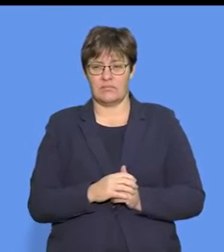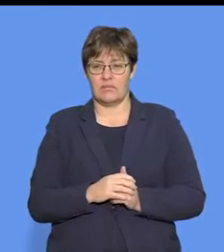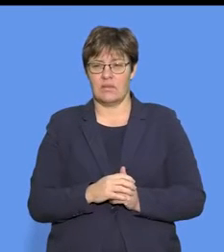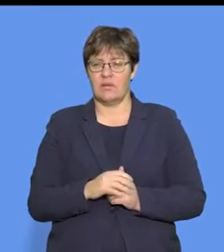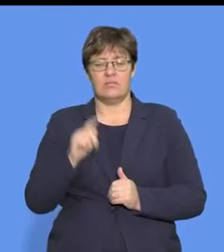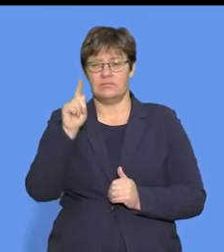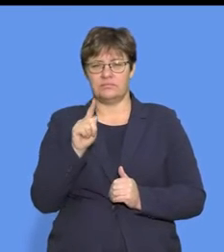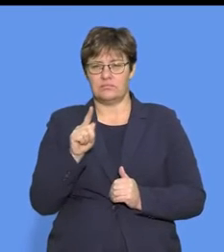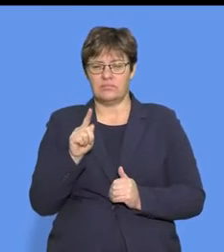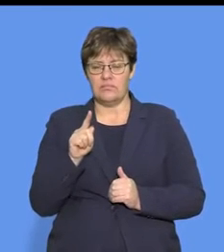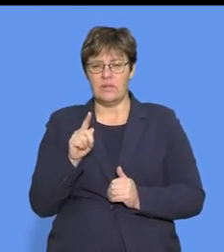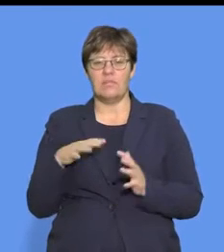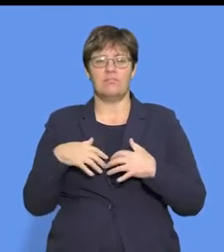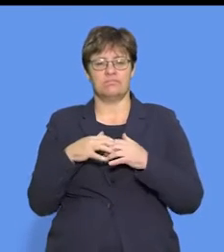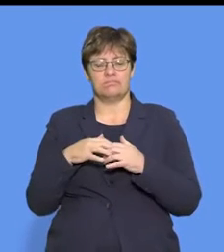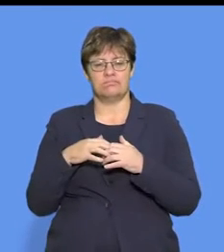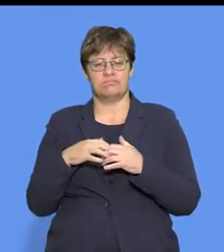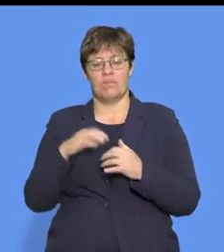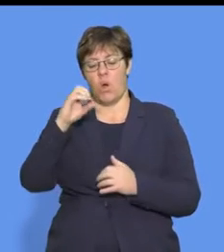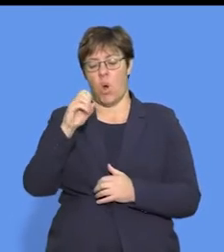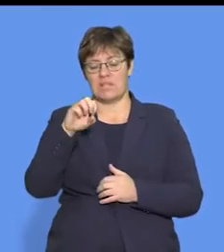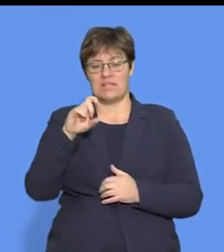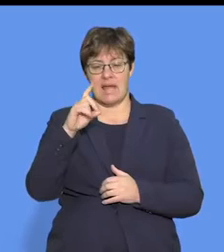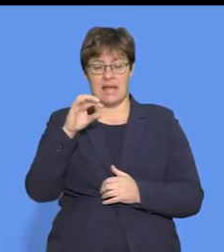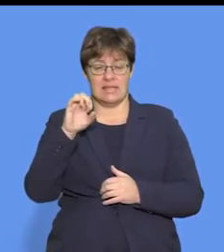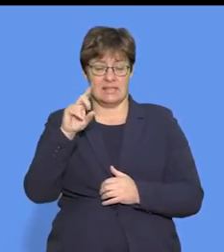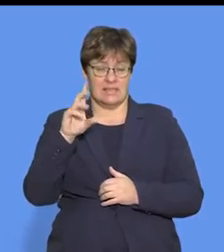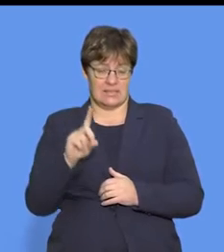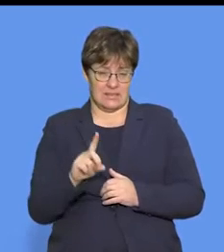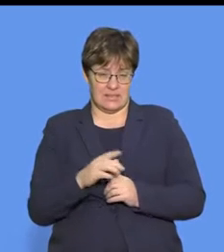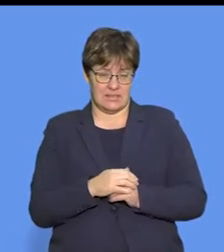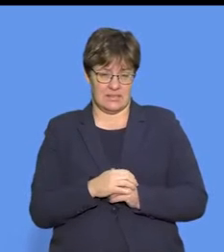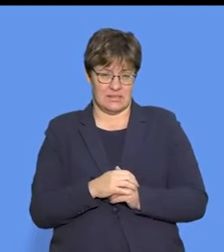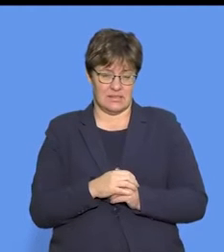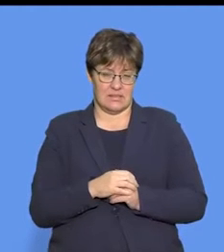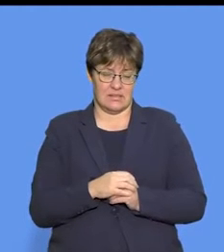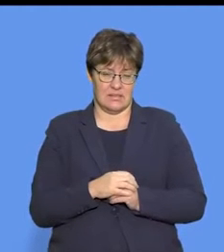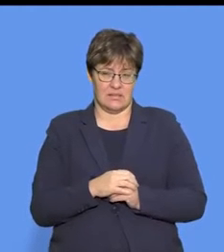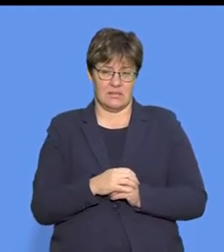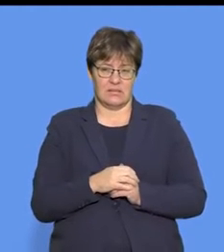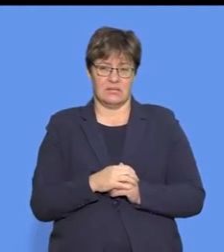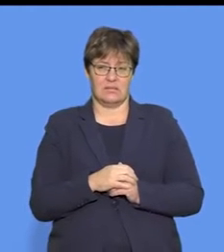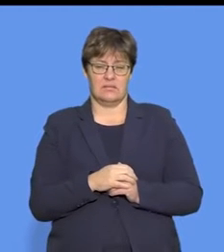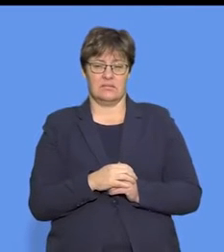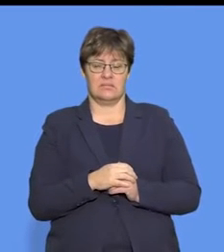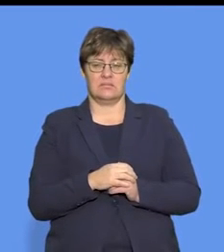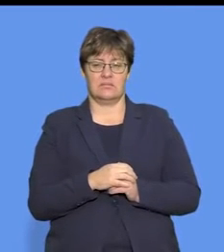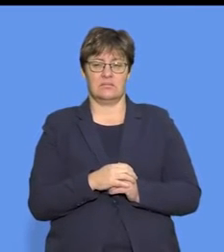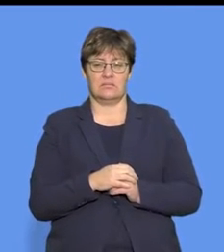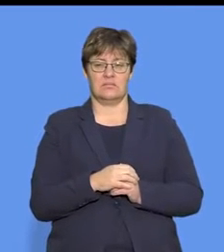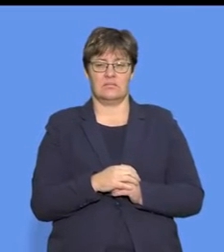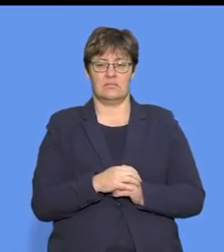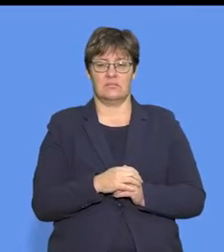other words, I'm going to look at the substance that is likely to be oxidized. In other words, if it's going